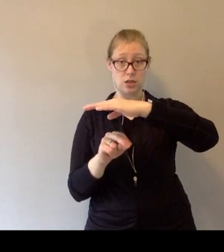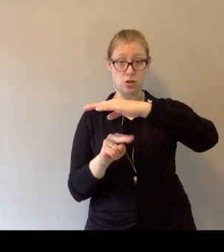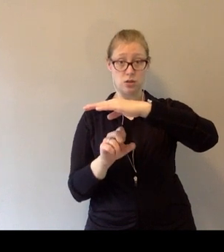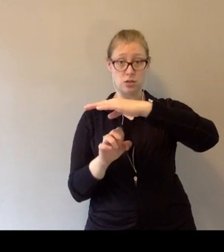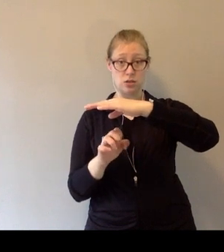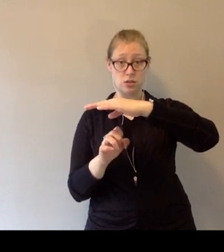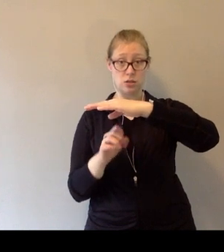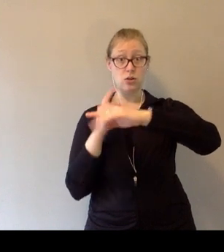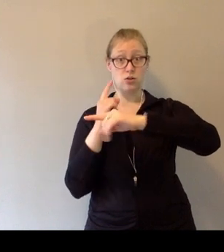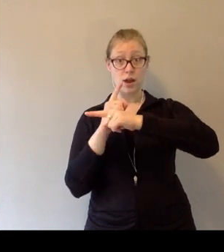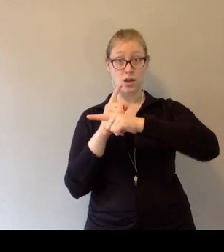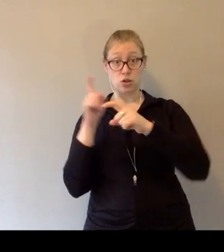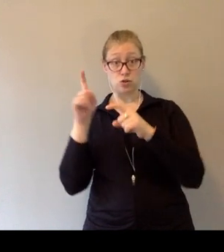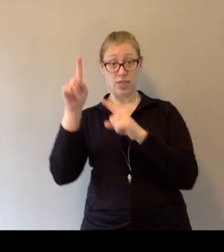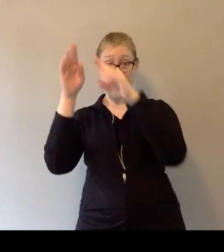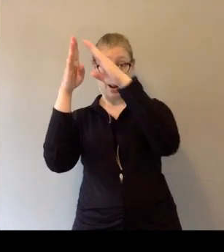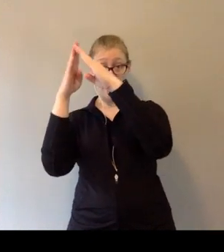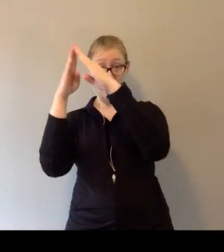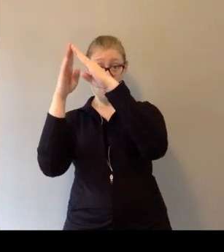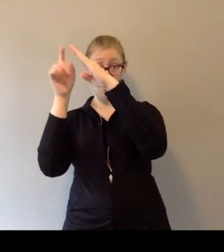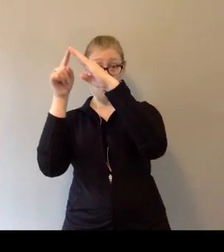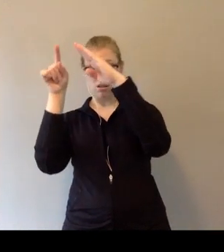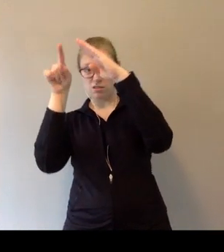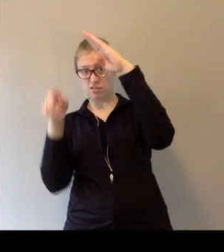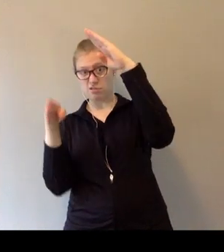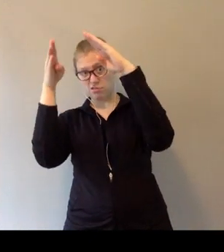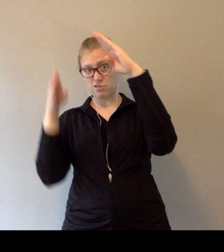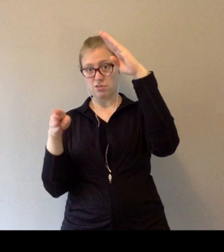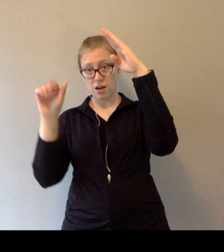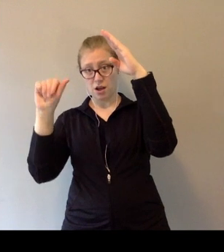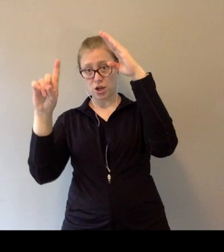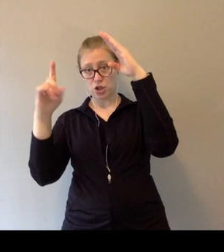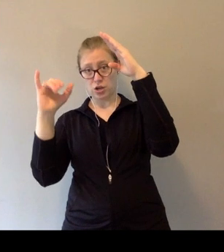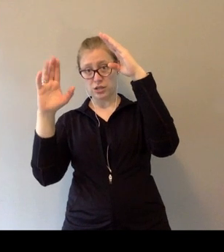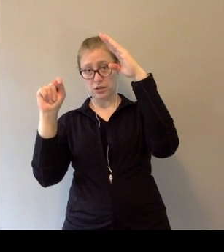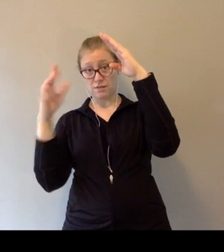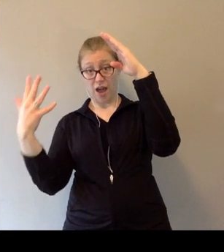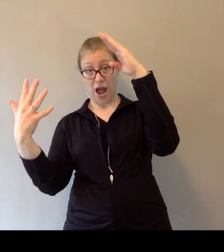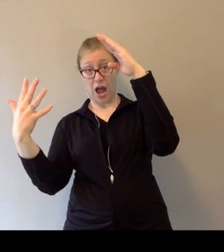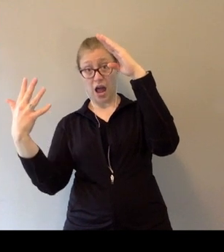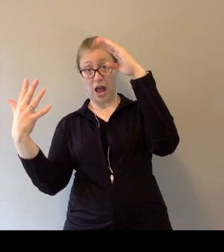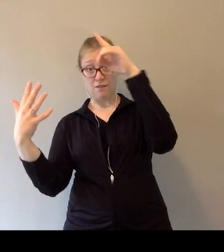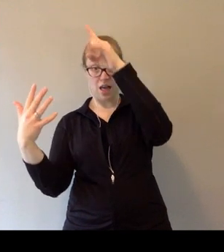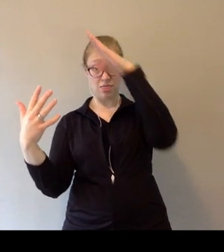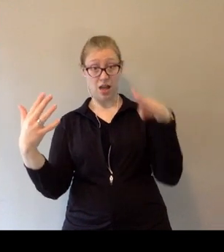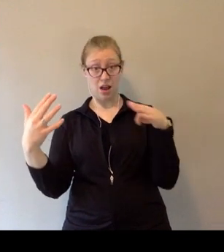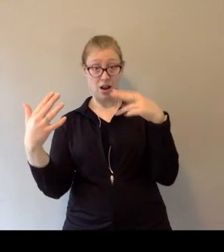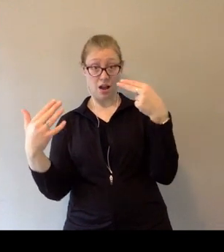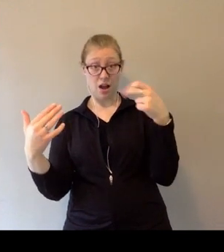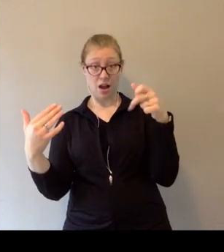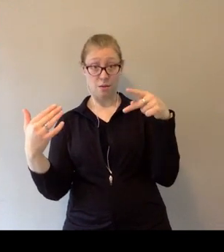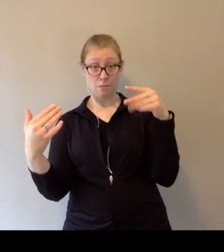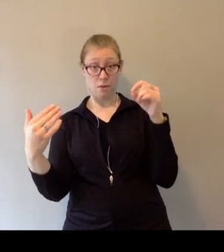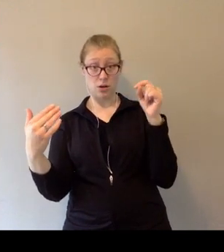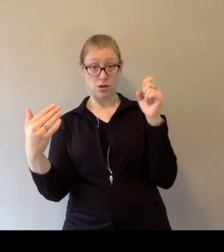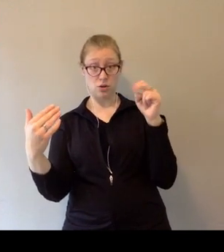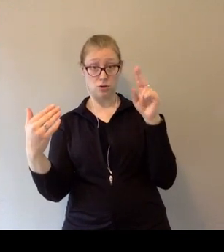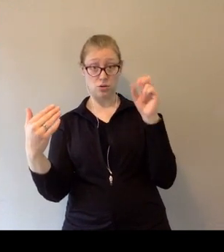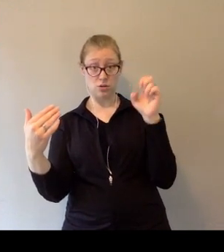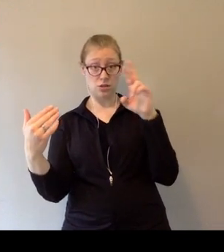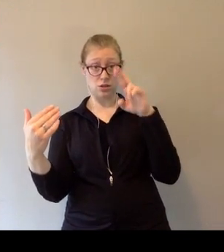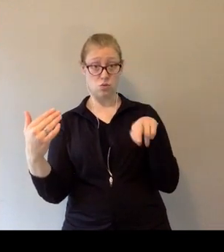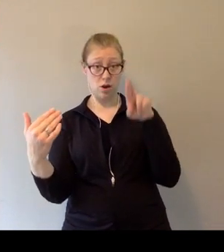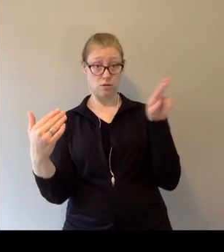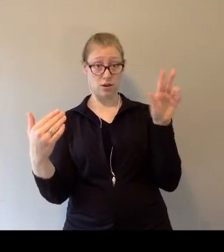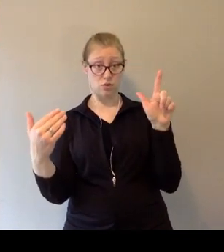is 5. The hypotenuse is square root of 26. So this is going to be 5 over the square root of 26.